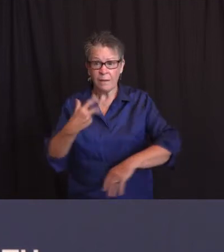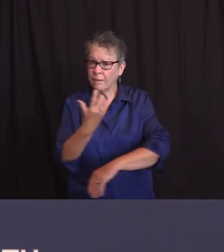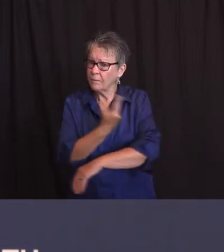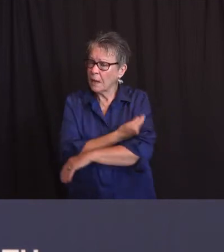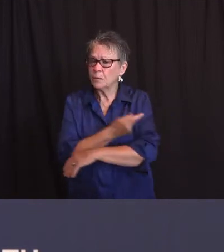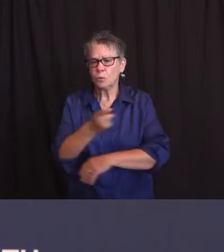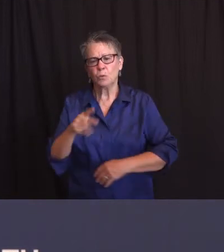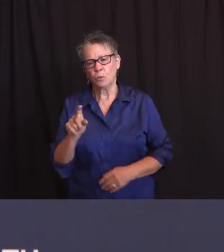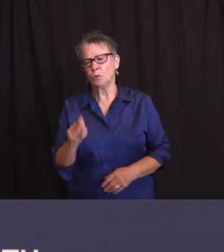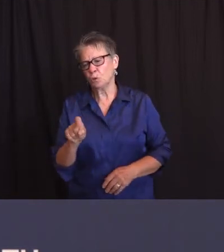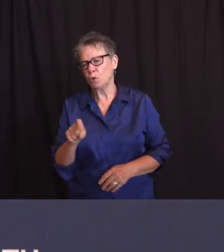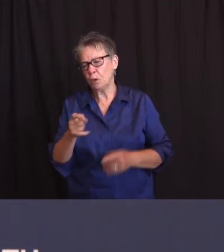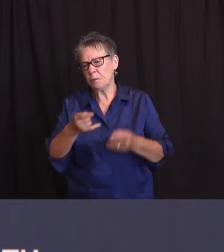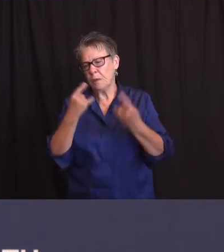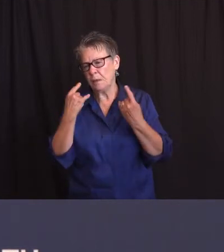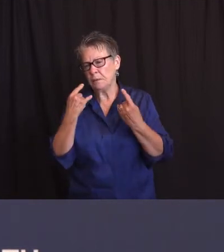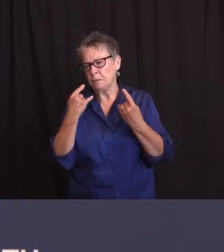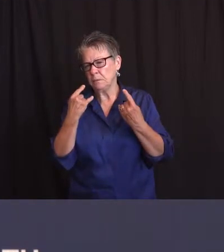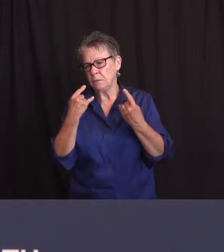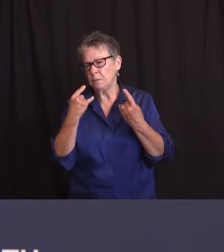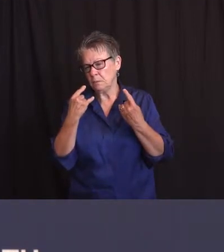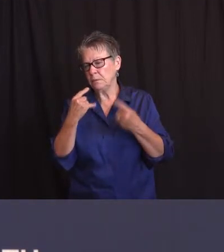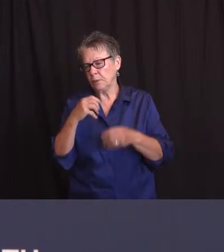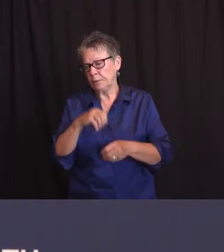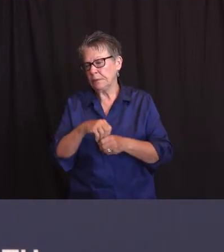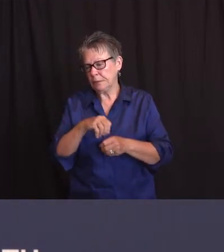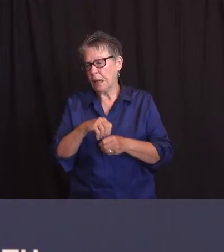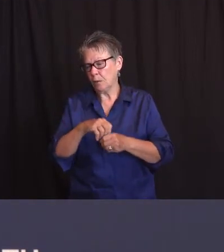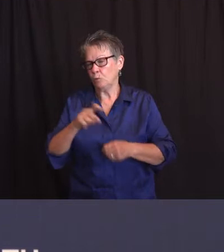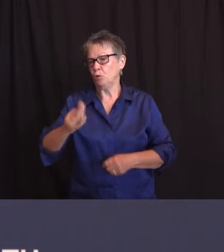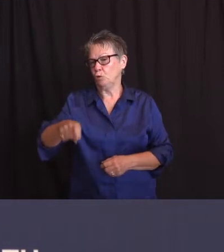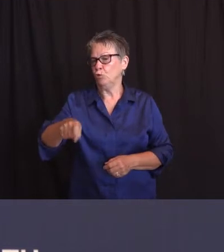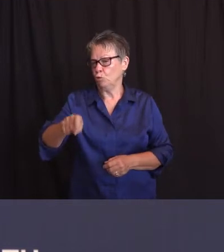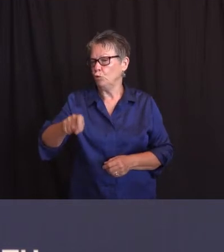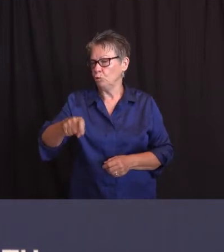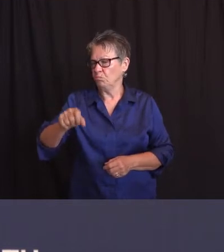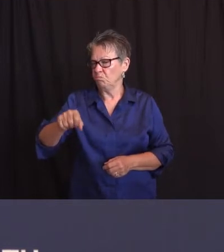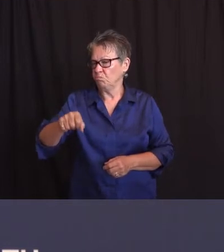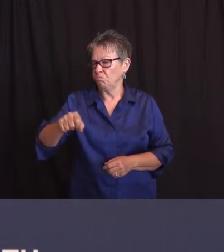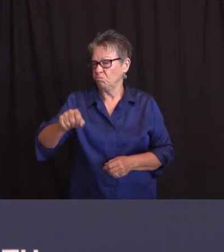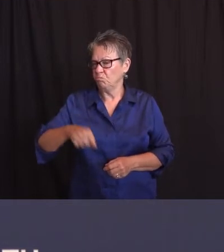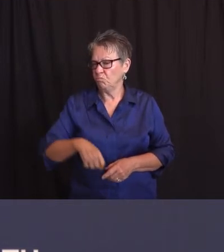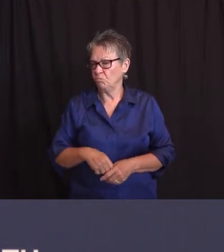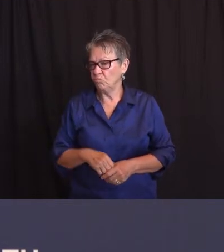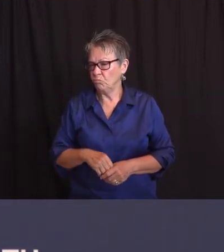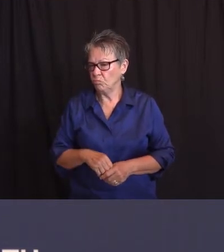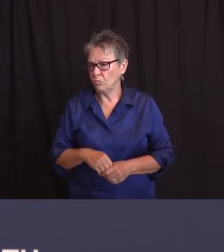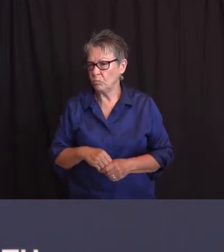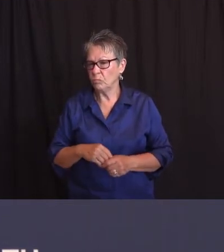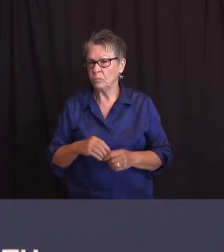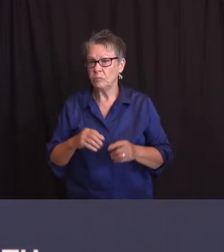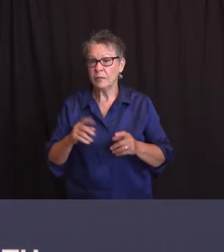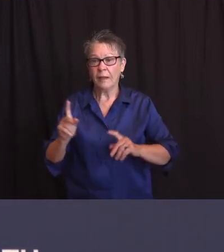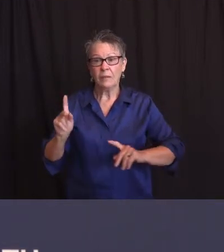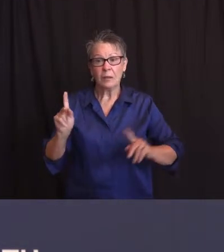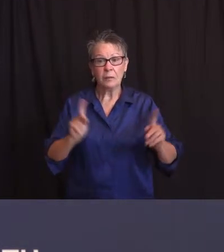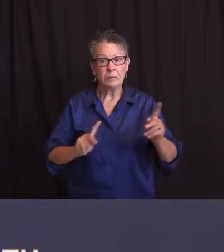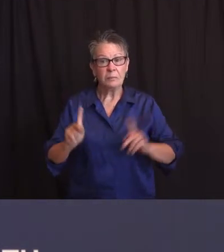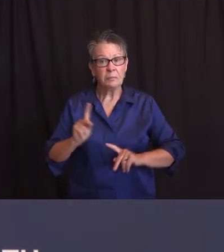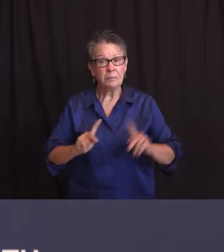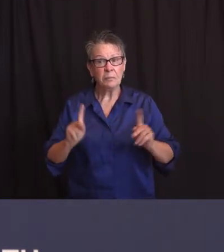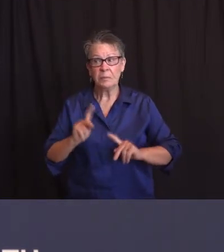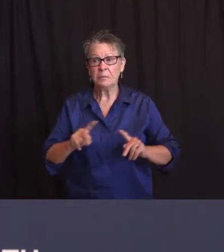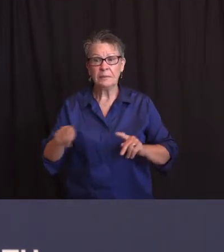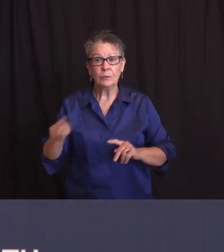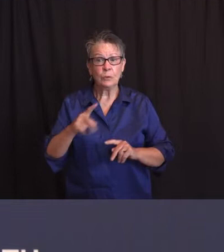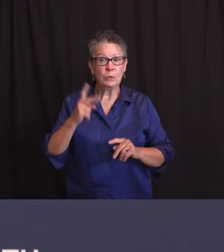And secondly, let's not hold it against folks, we've said this many times, who choose to wear a mask. Now, we're wearing masks in this